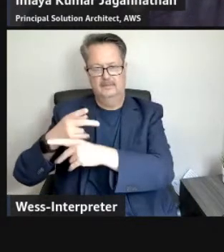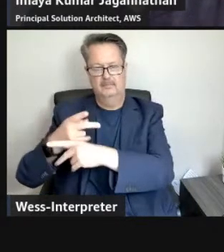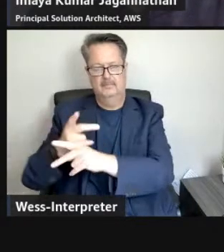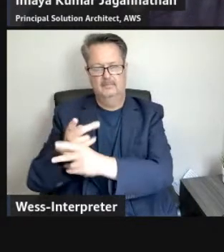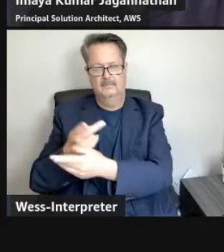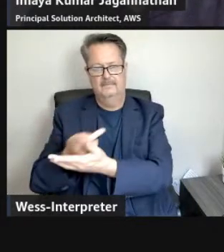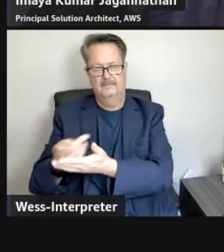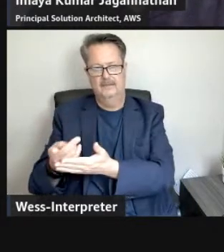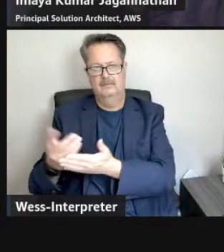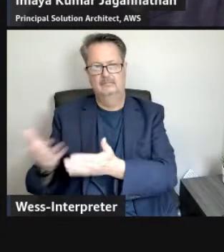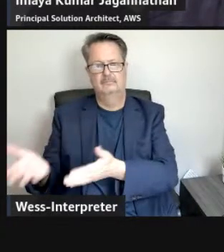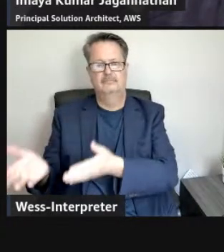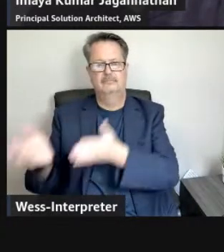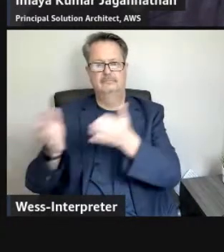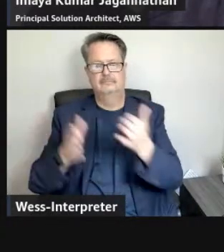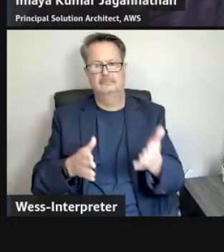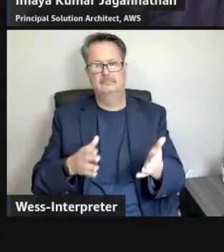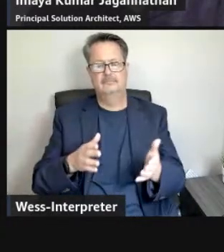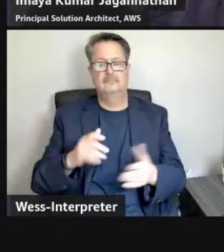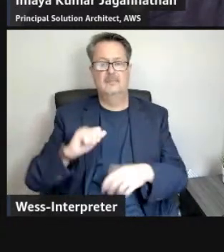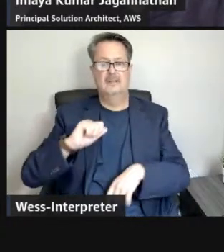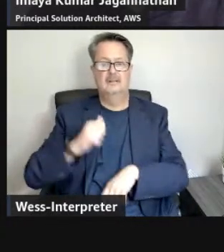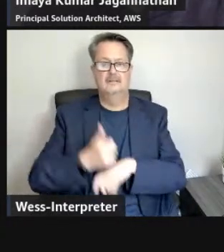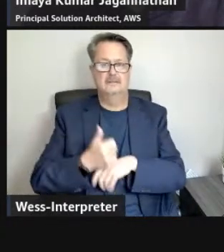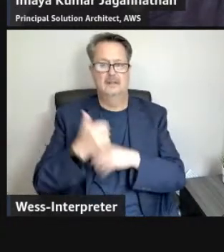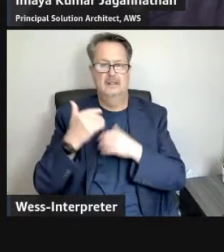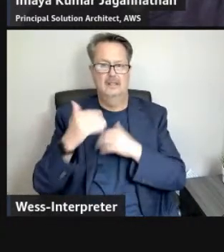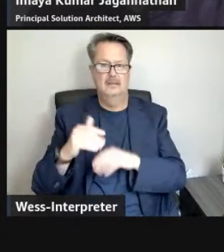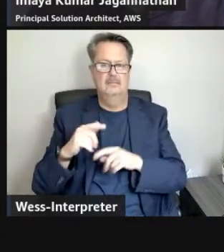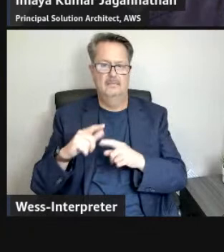you can also set limits to prevent the